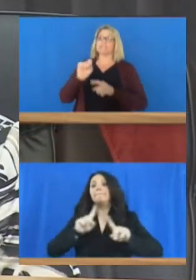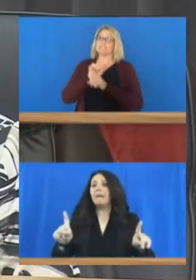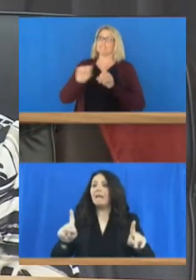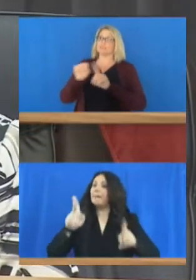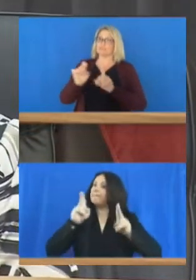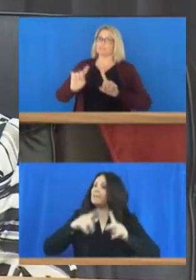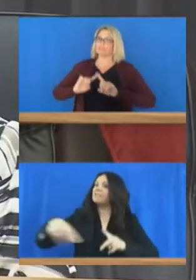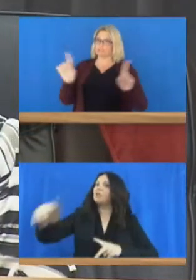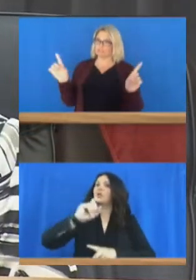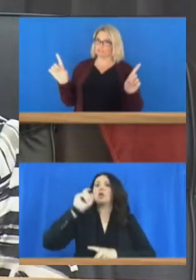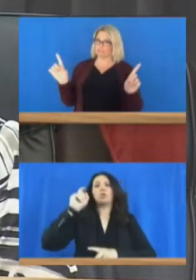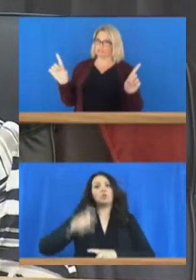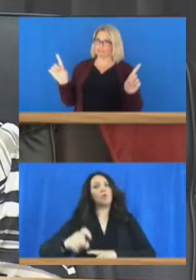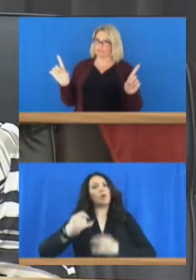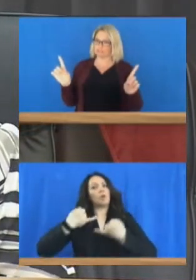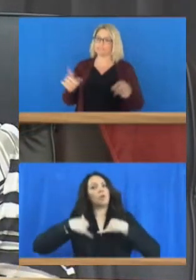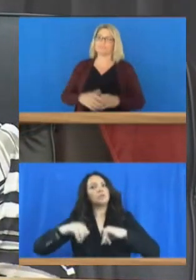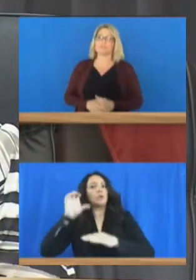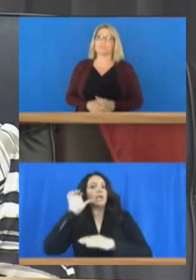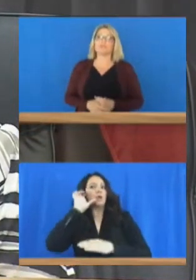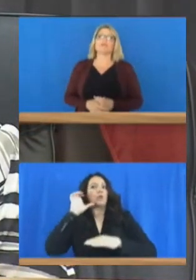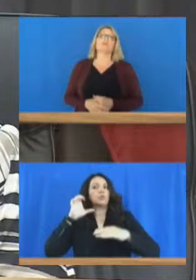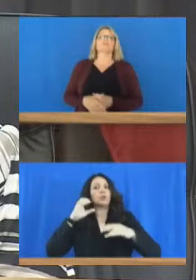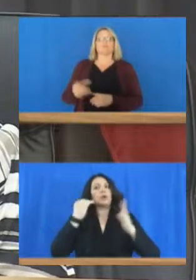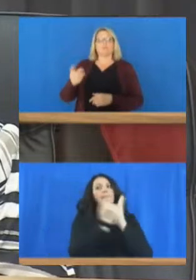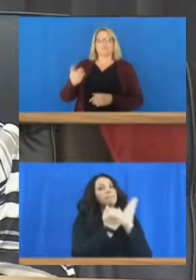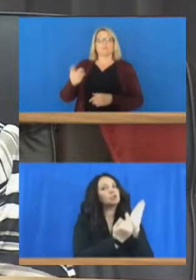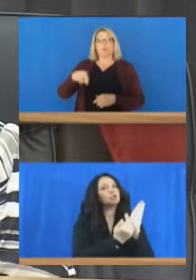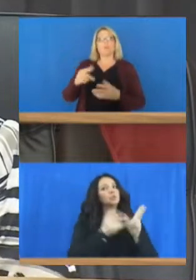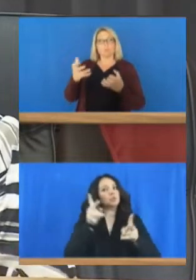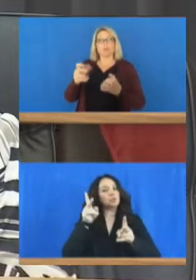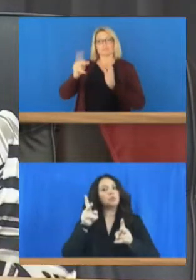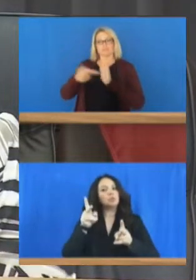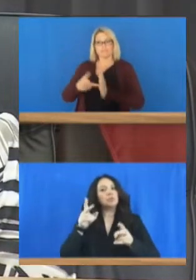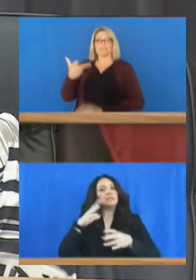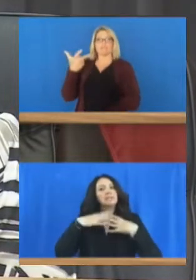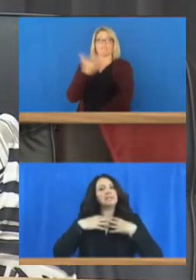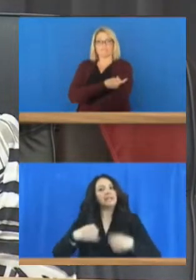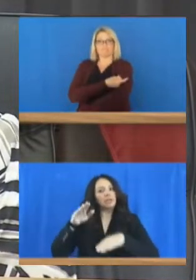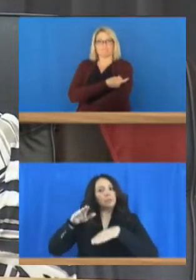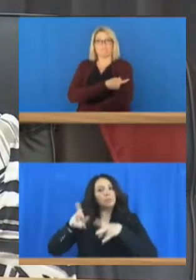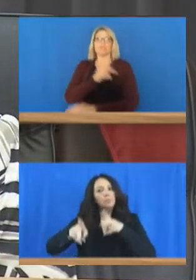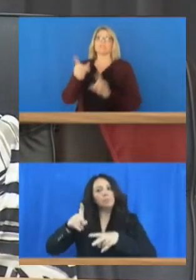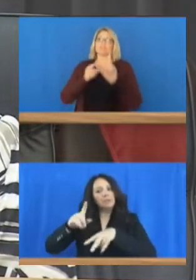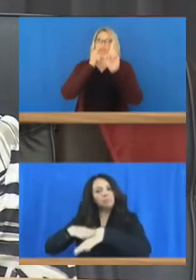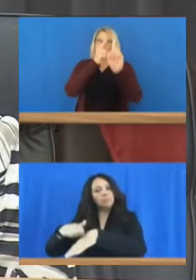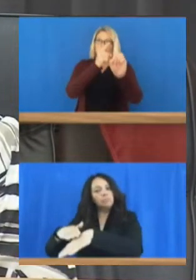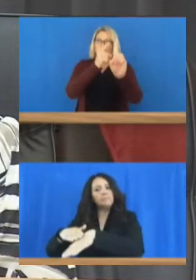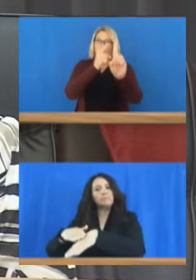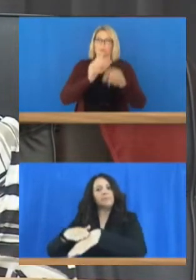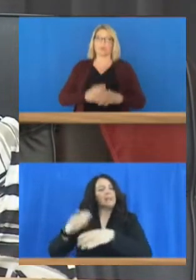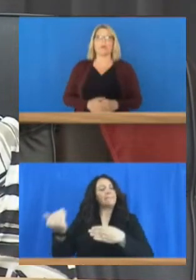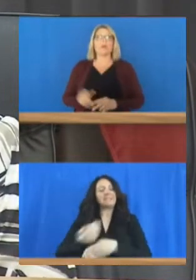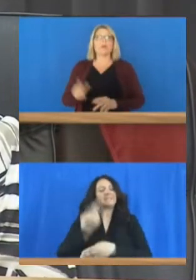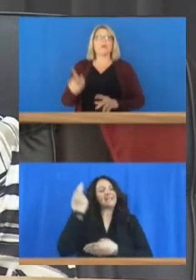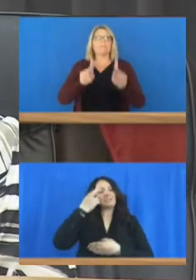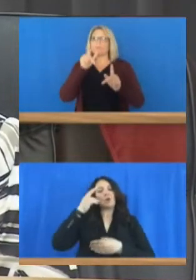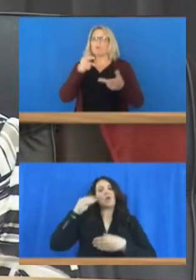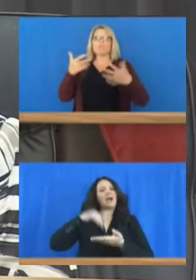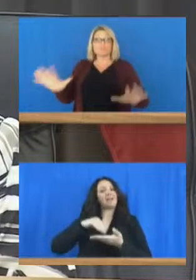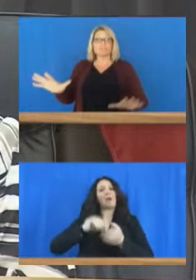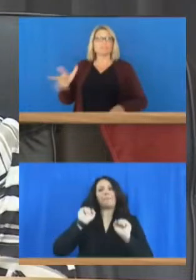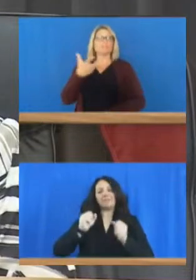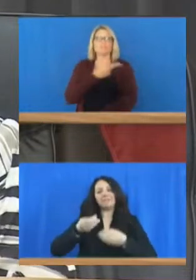very cautious until we have that level of immunity in our population. So it does take 2 to 3 weeks for the vaccine to take effect,